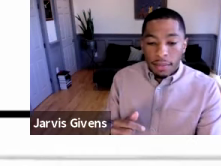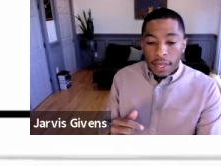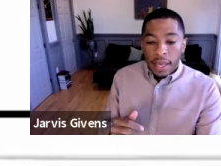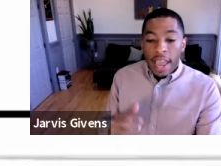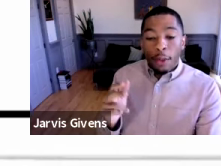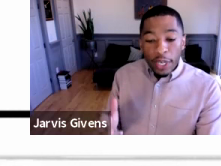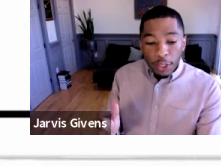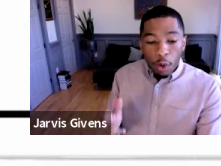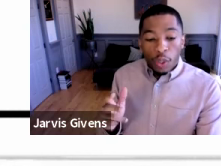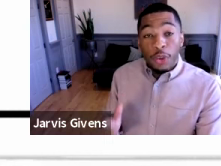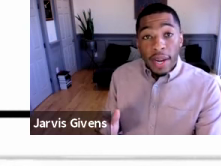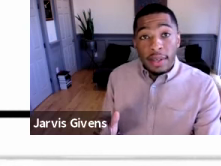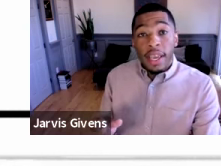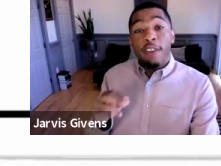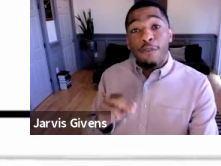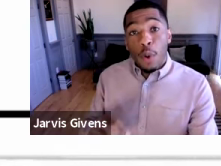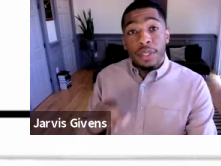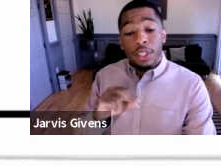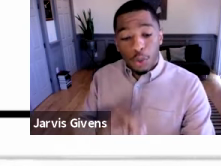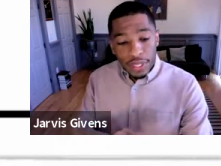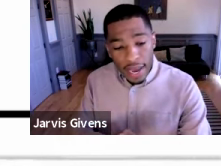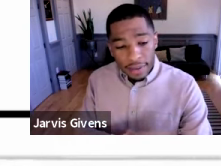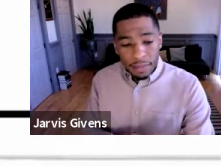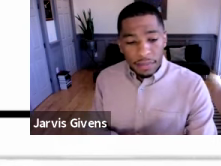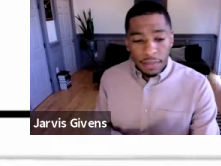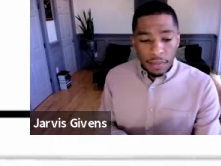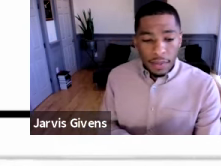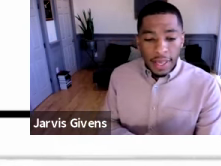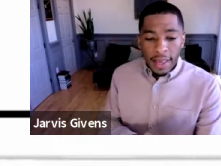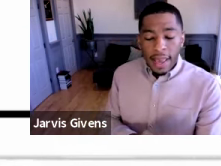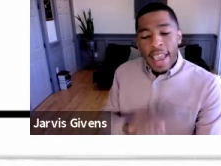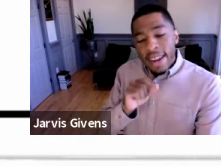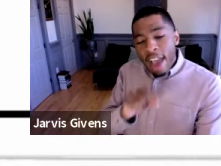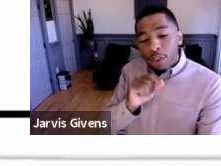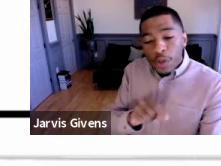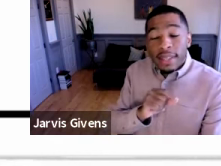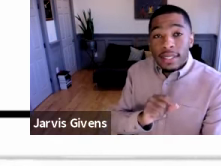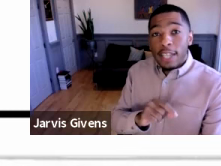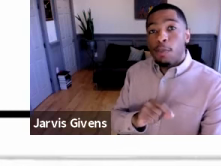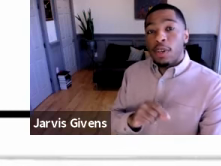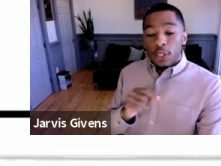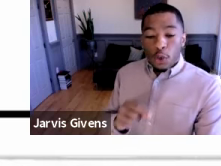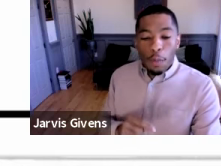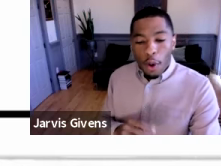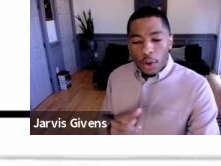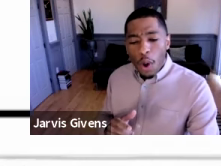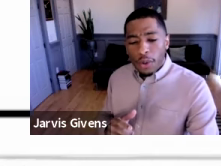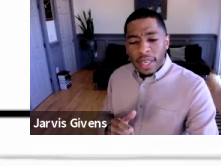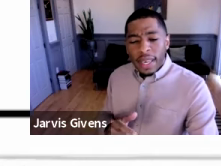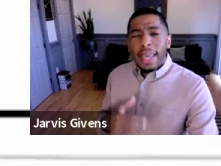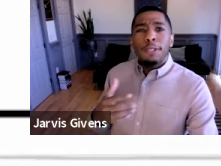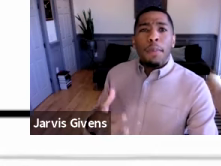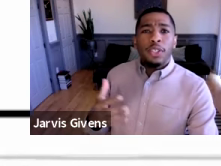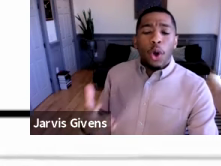reprimanded, and the principal was threatened and forced to resign. And after reading the textbook, the school board,